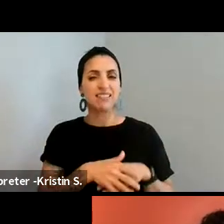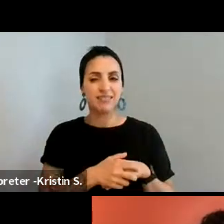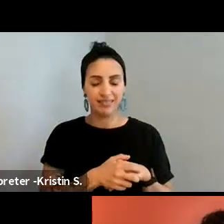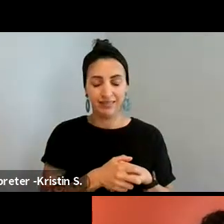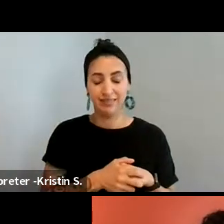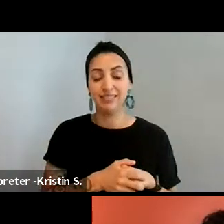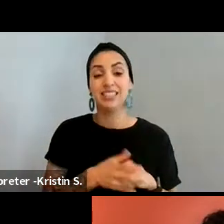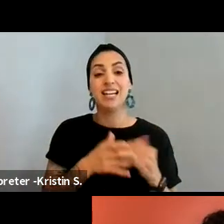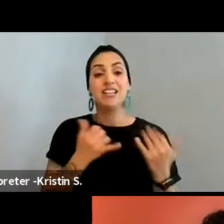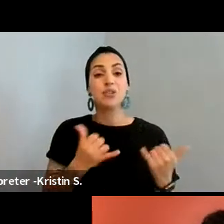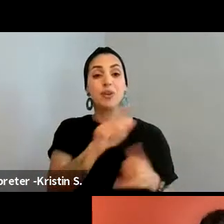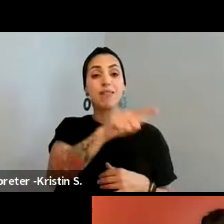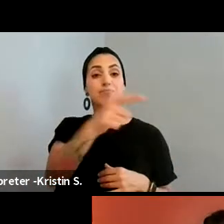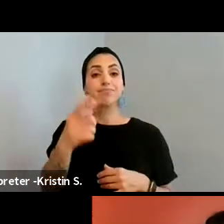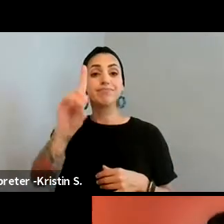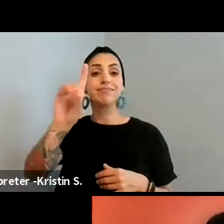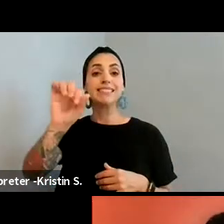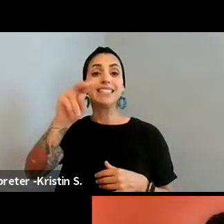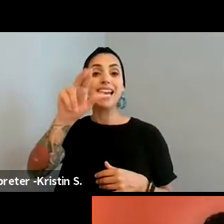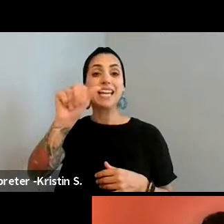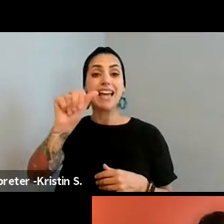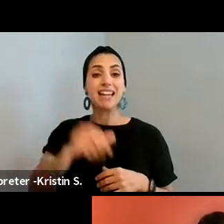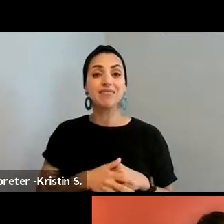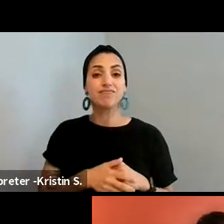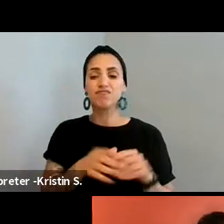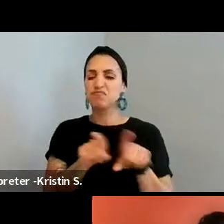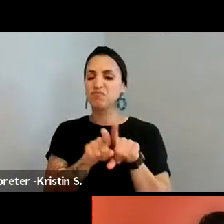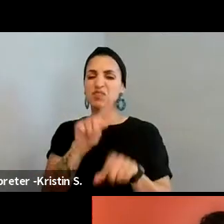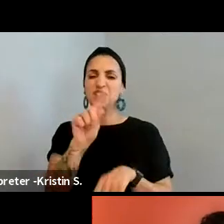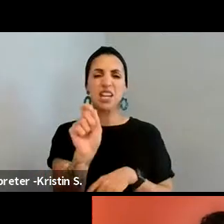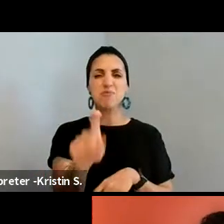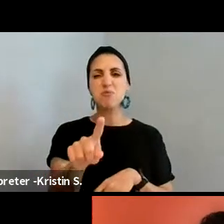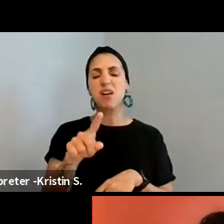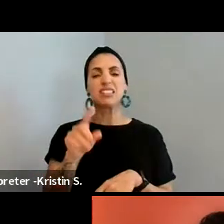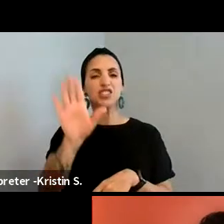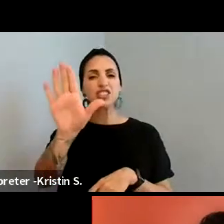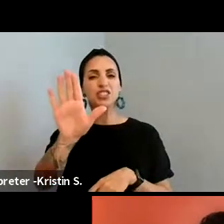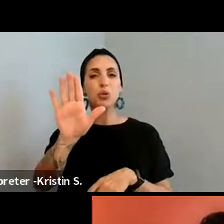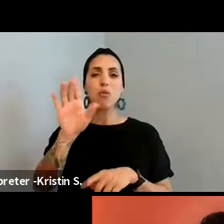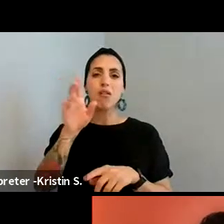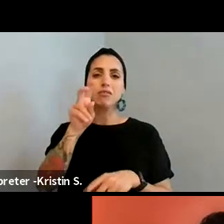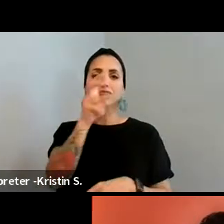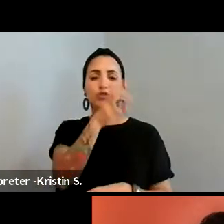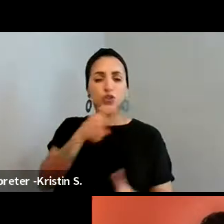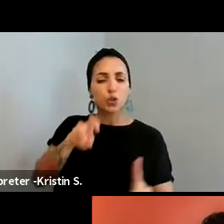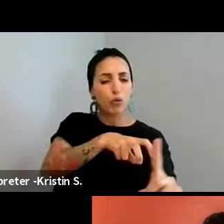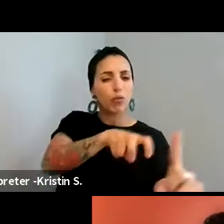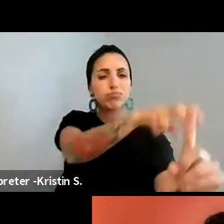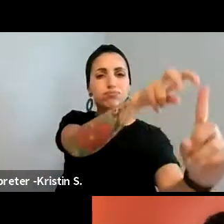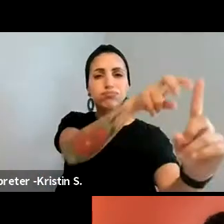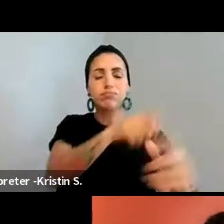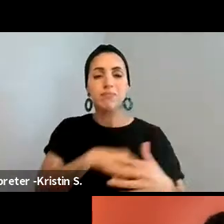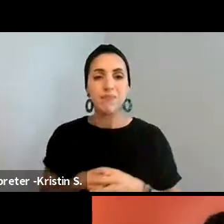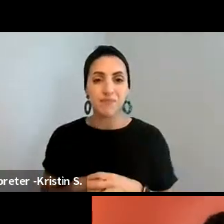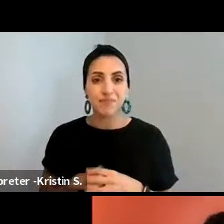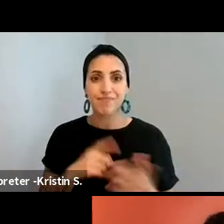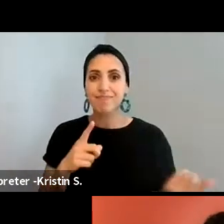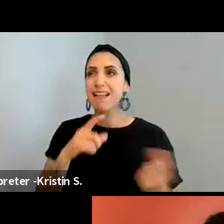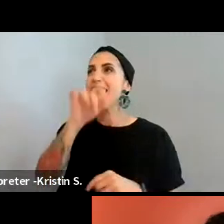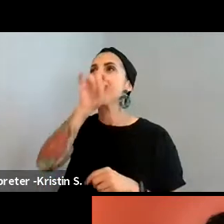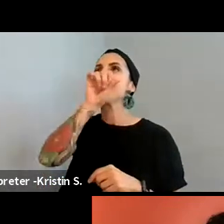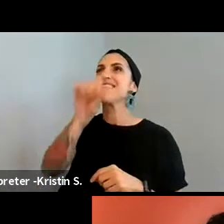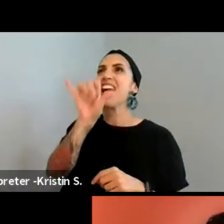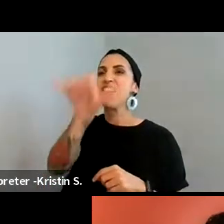go to Diana. Same question, a little bit about how you came to your medium. I love that question.